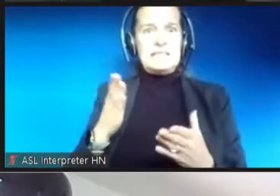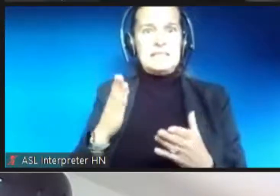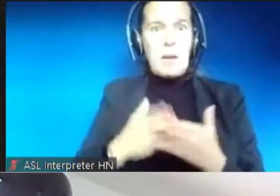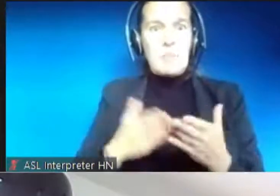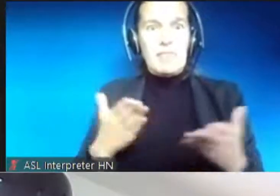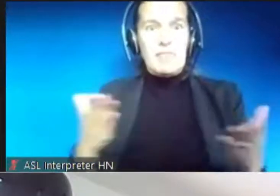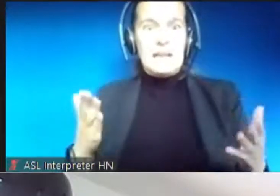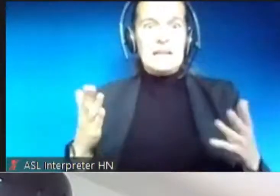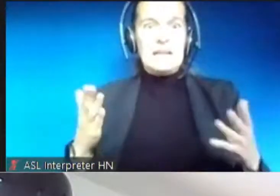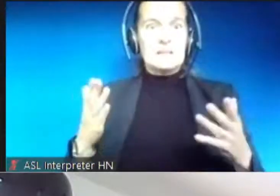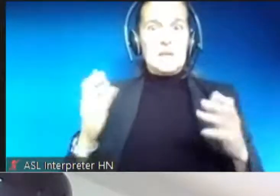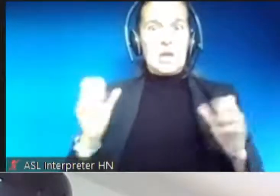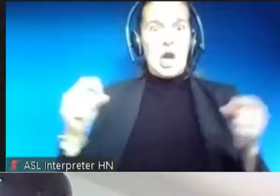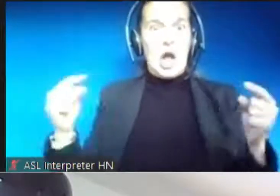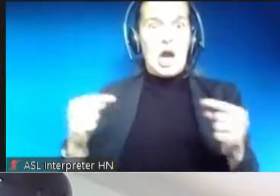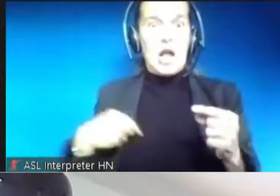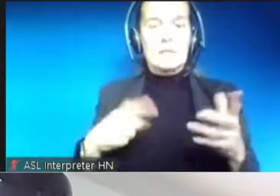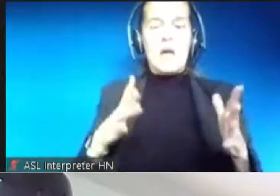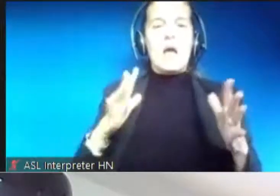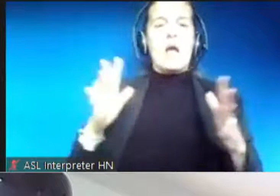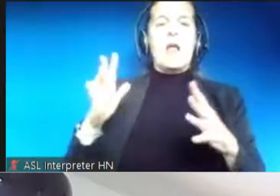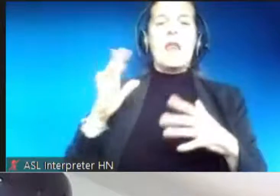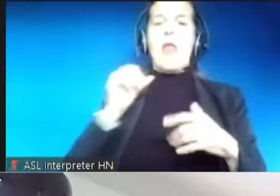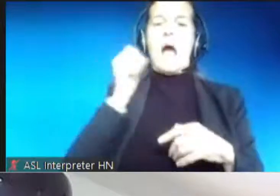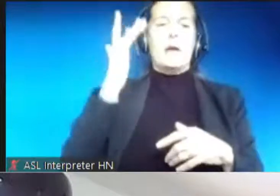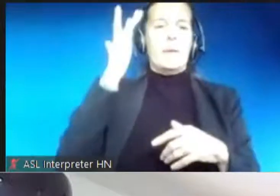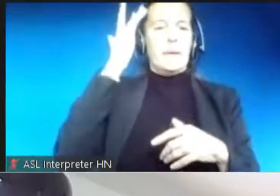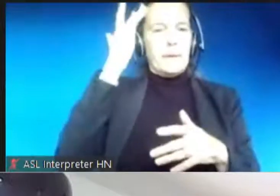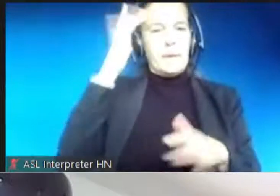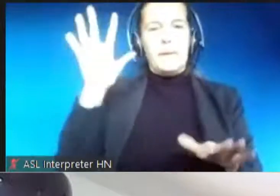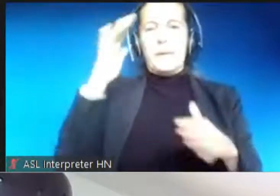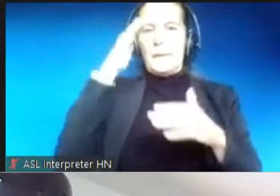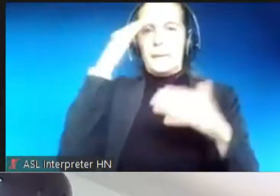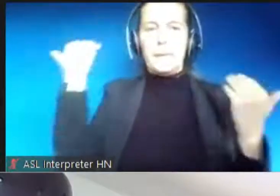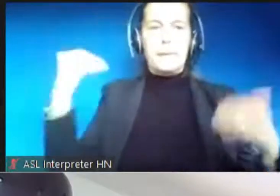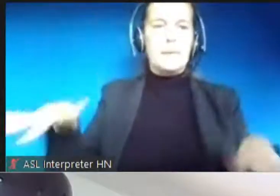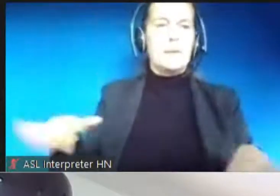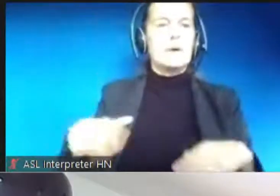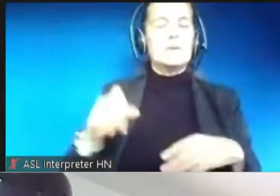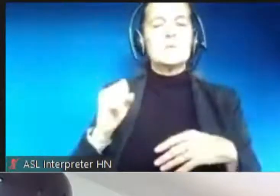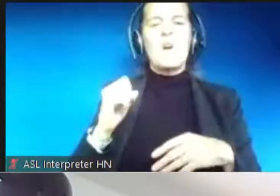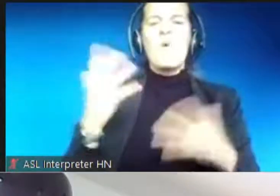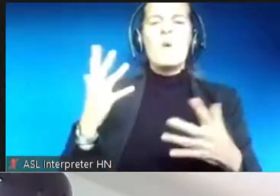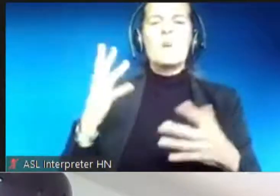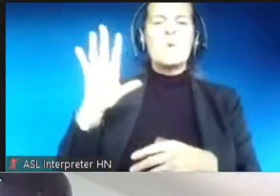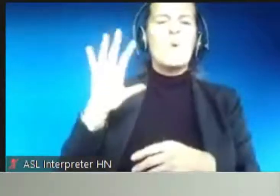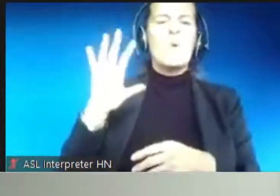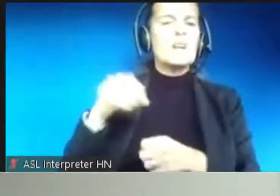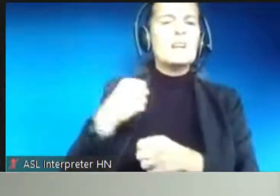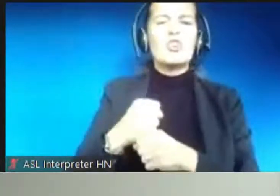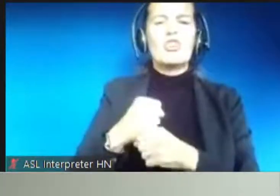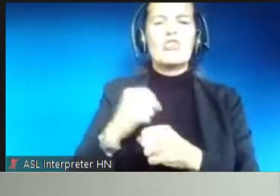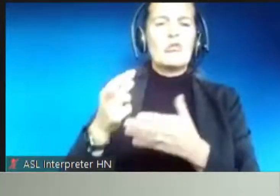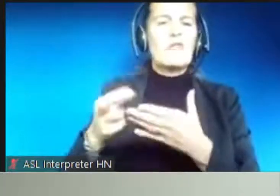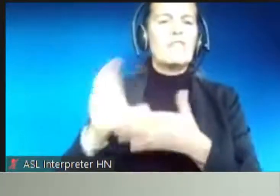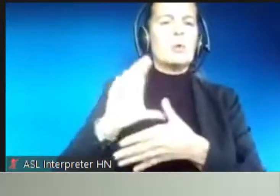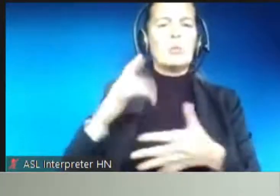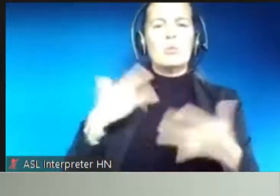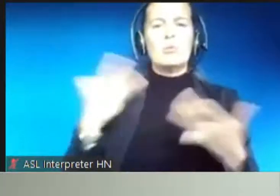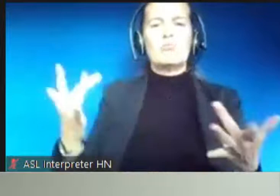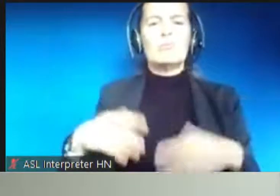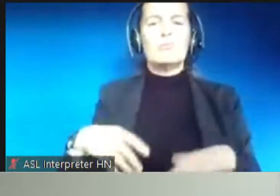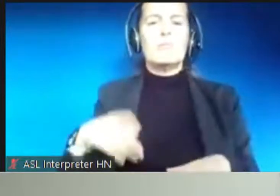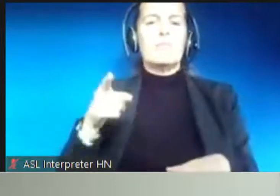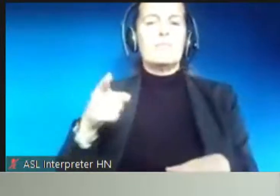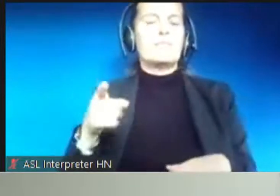us some kind of year in review for 1 year of pandemic now. I think one of the things that I've learned to